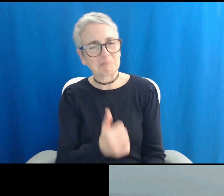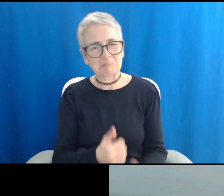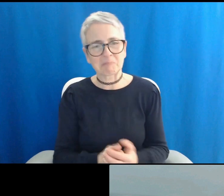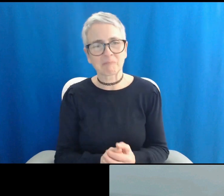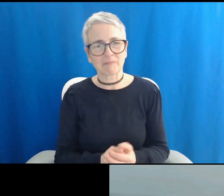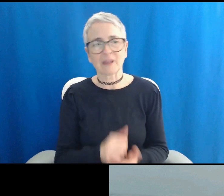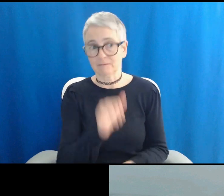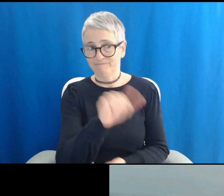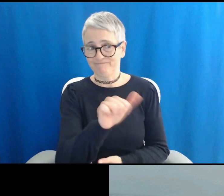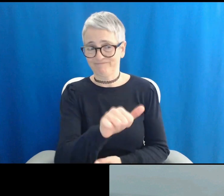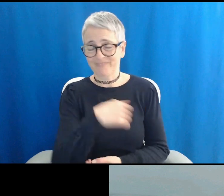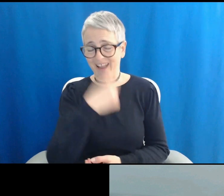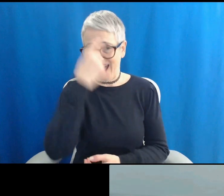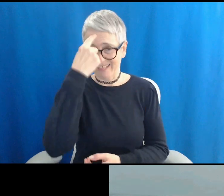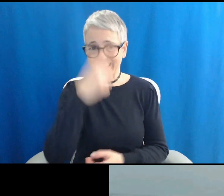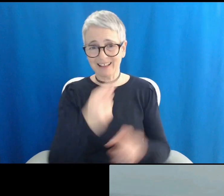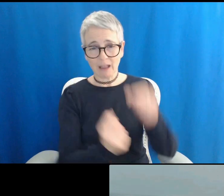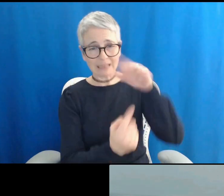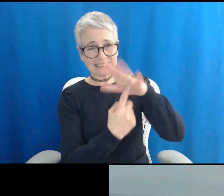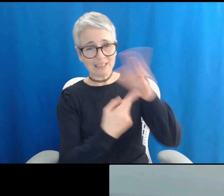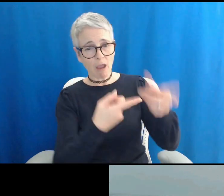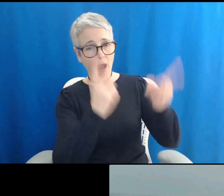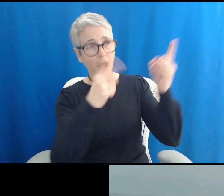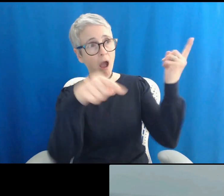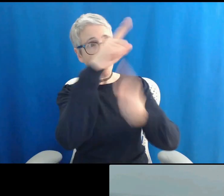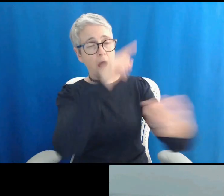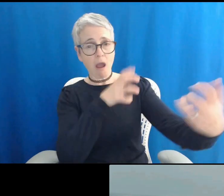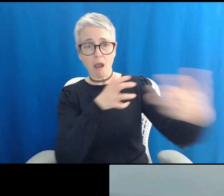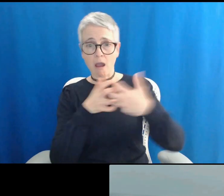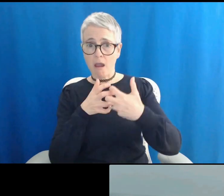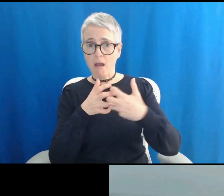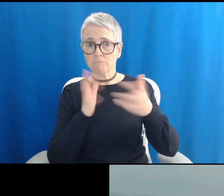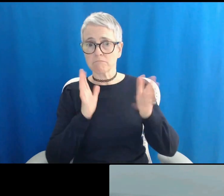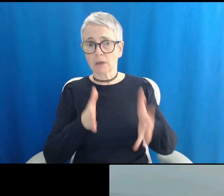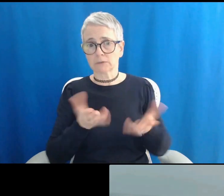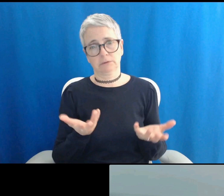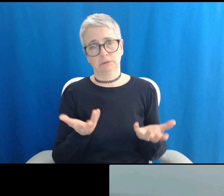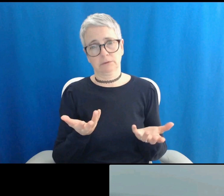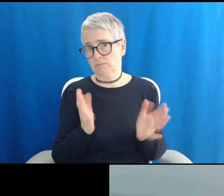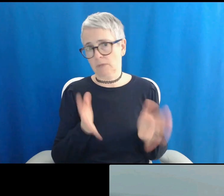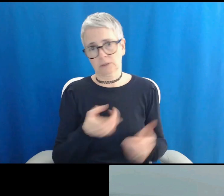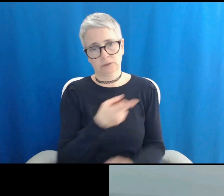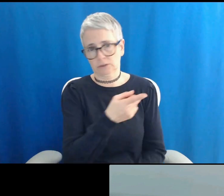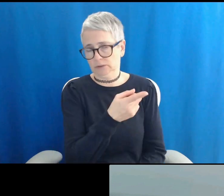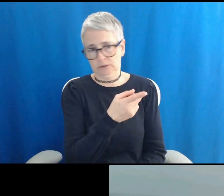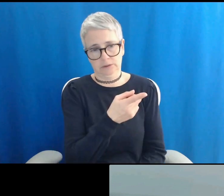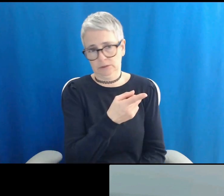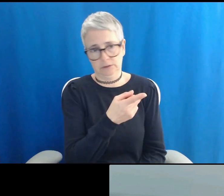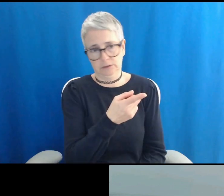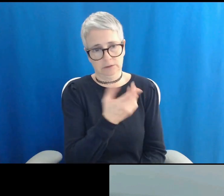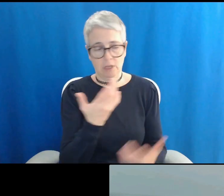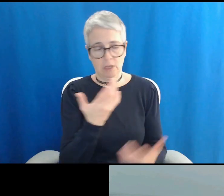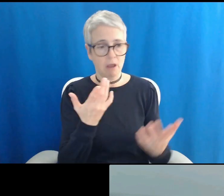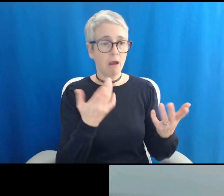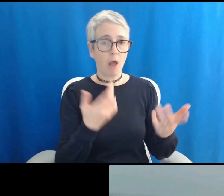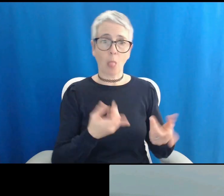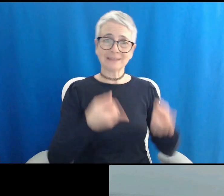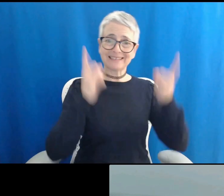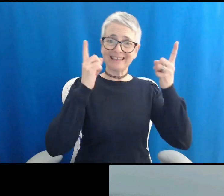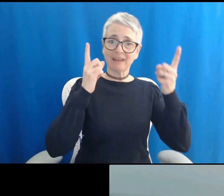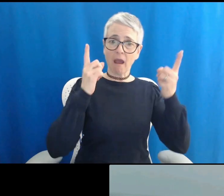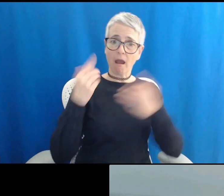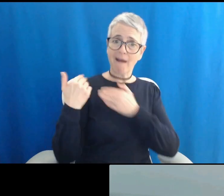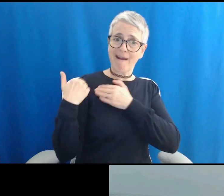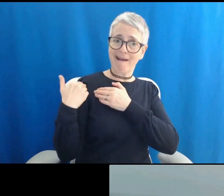senior buy-in is so crucial, because, you know, as senior as you are within a department, it's always going to be that